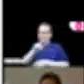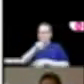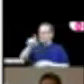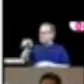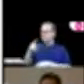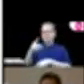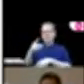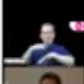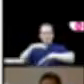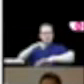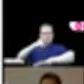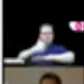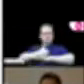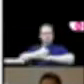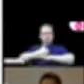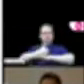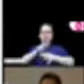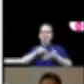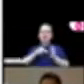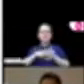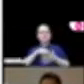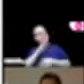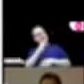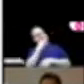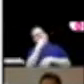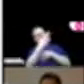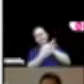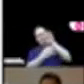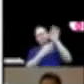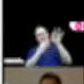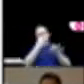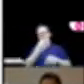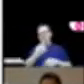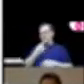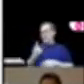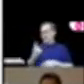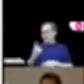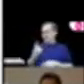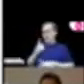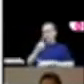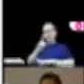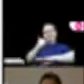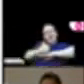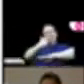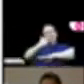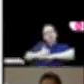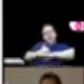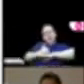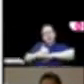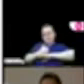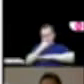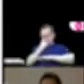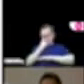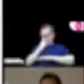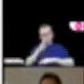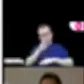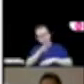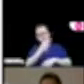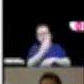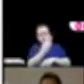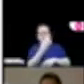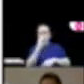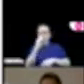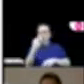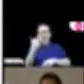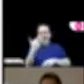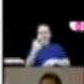this organization. And from my understanding, they said one of the founders was approached by one lady in 2008.